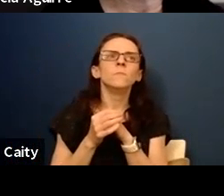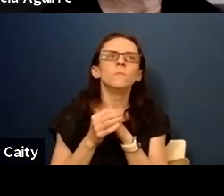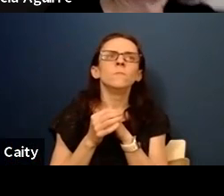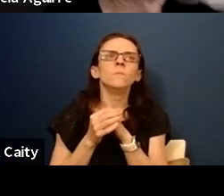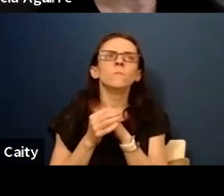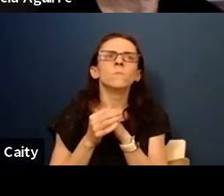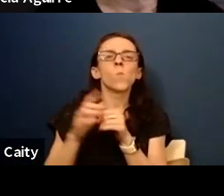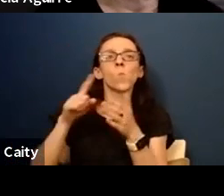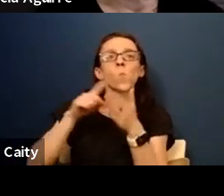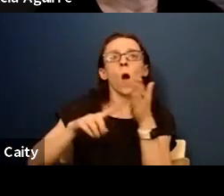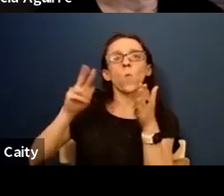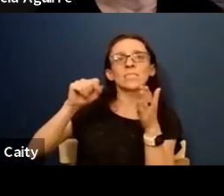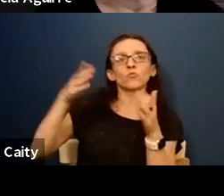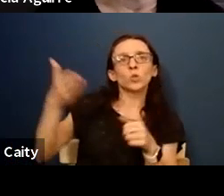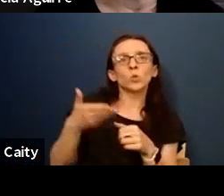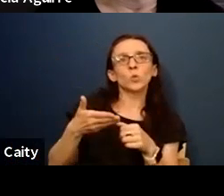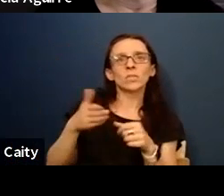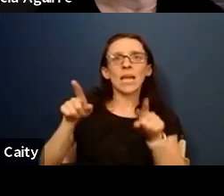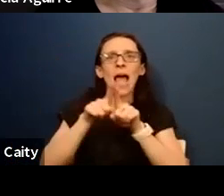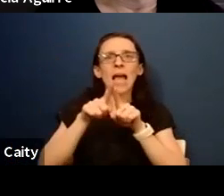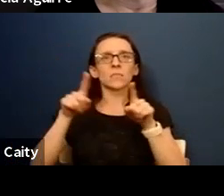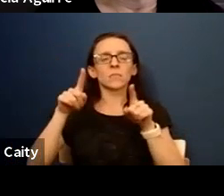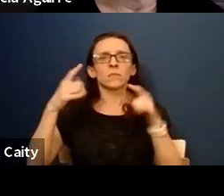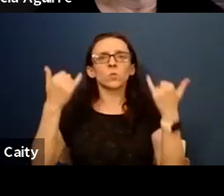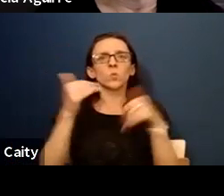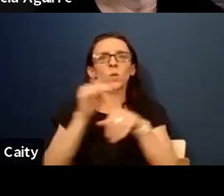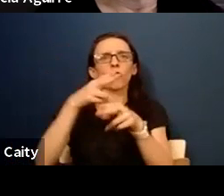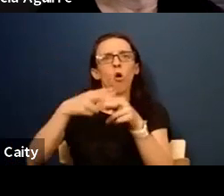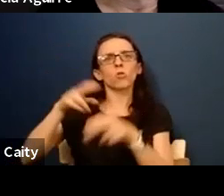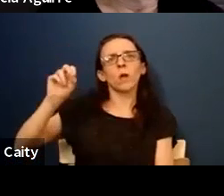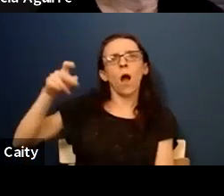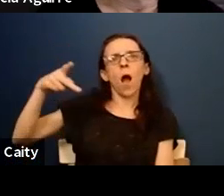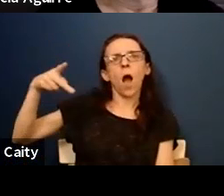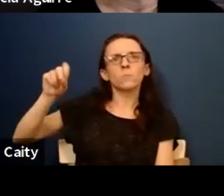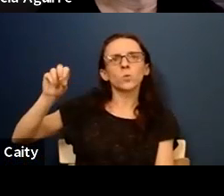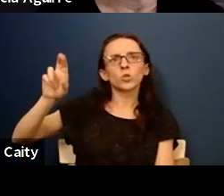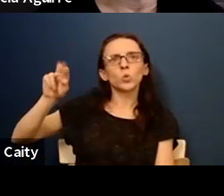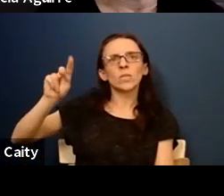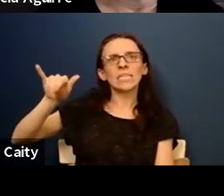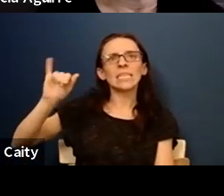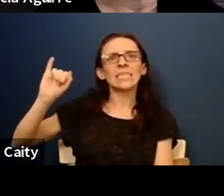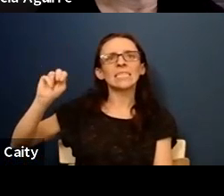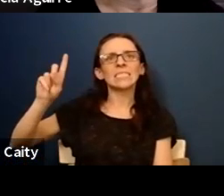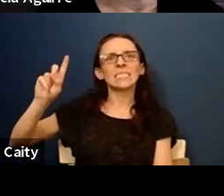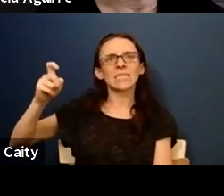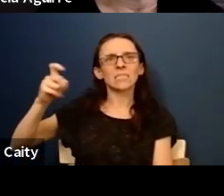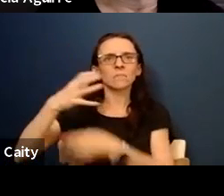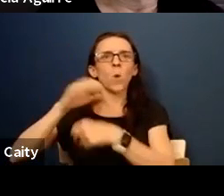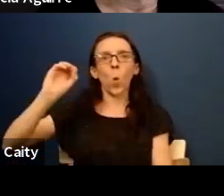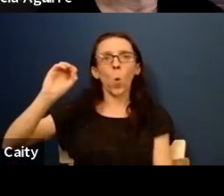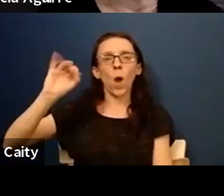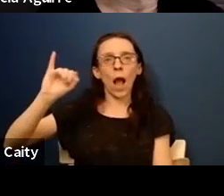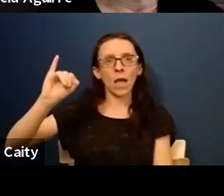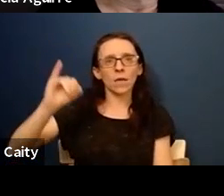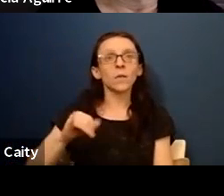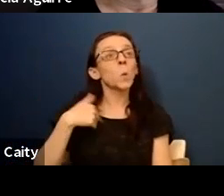what was introduced this evening as the Opportunity Index is something that we've looked at. I think it would